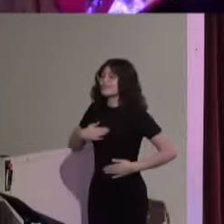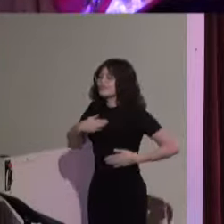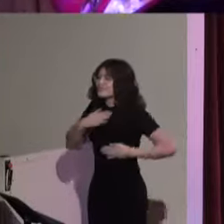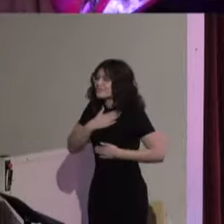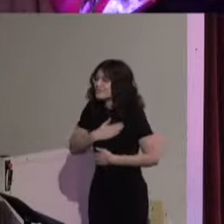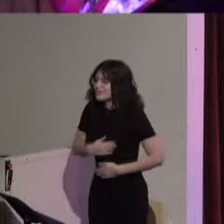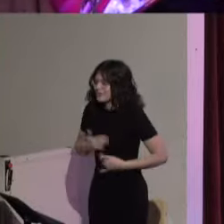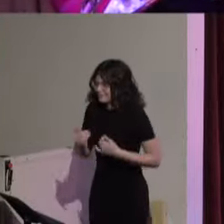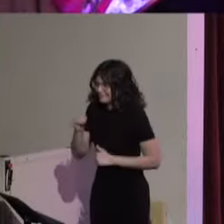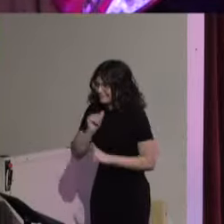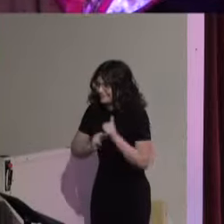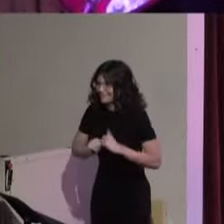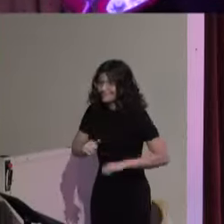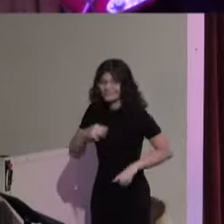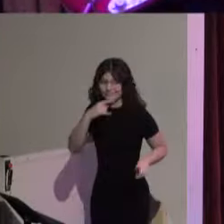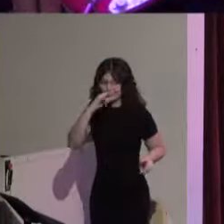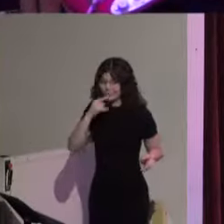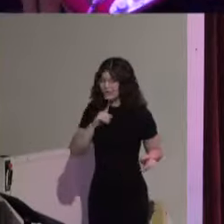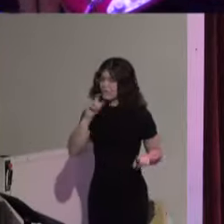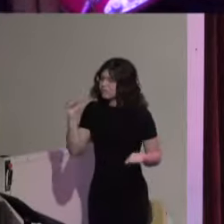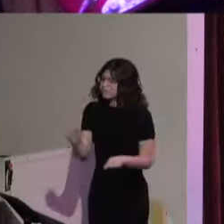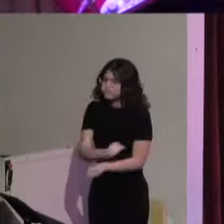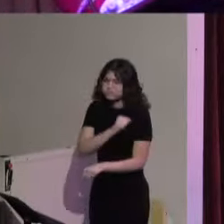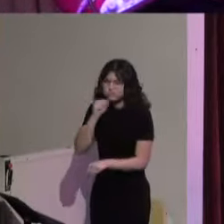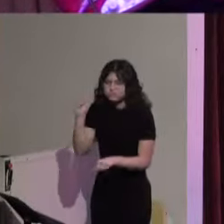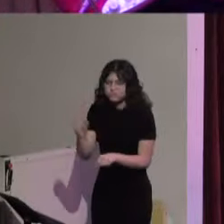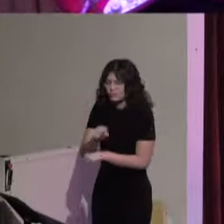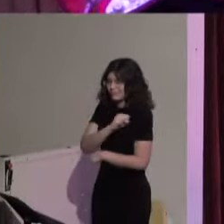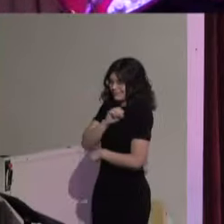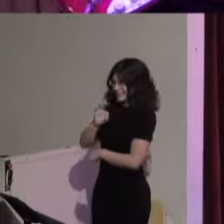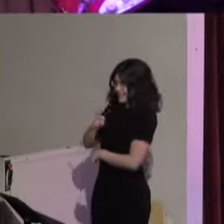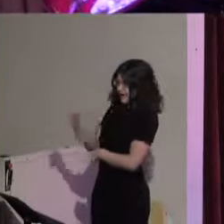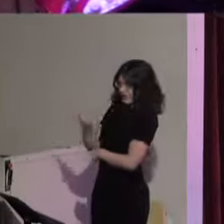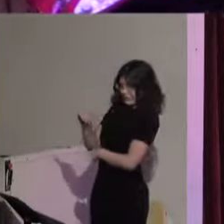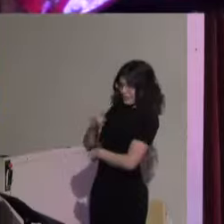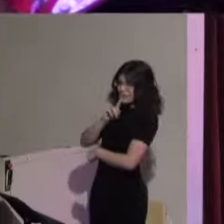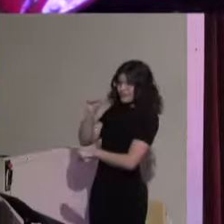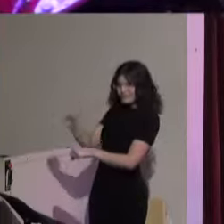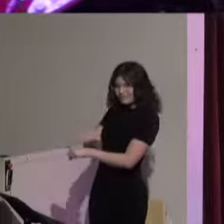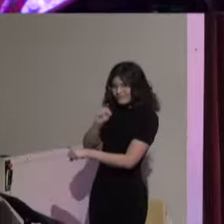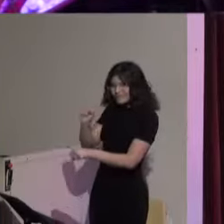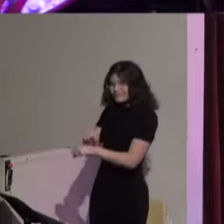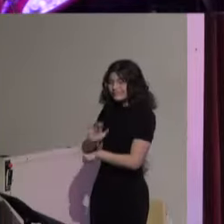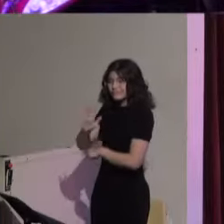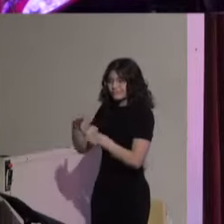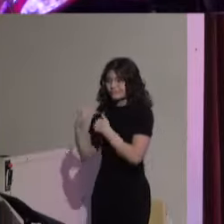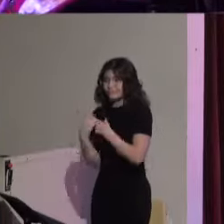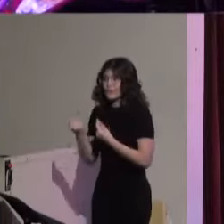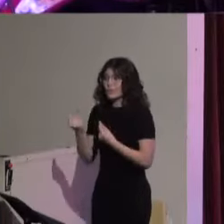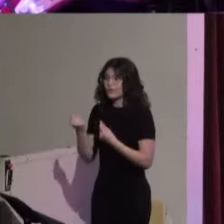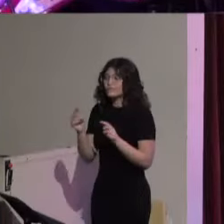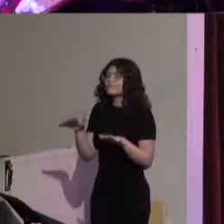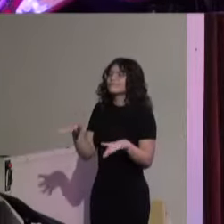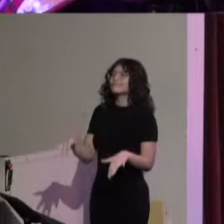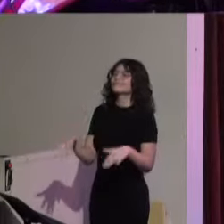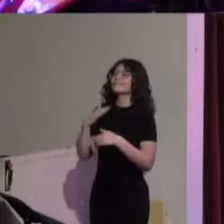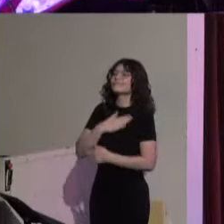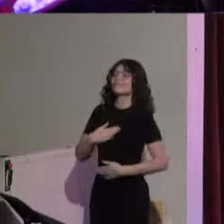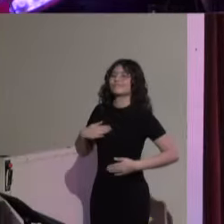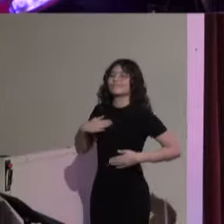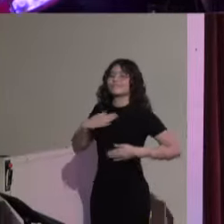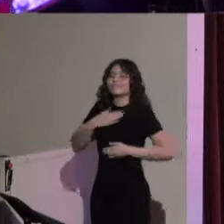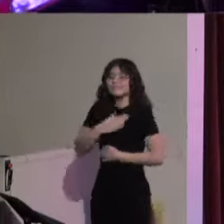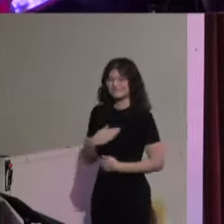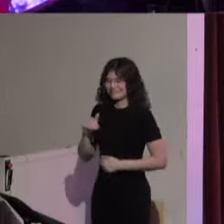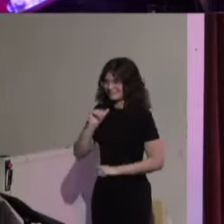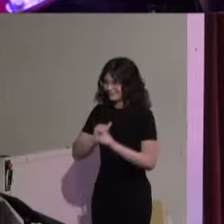time. The kids have put in the hard work. The staff have put in the hard work. It's your job to just sit back and enjoy this